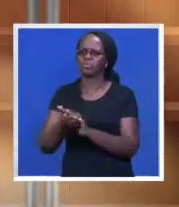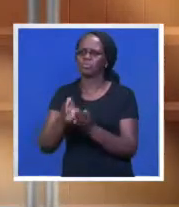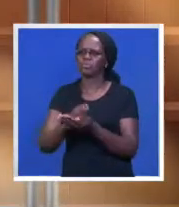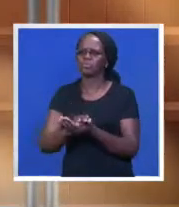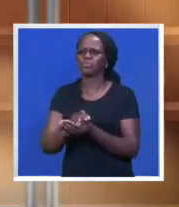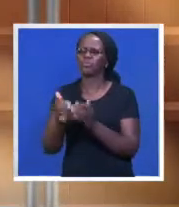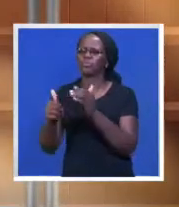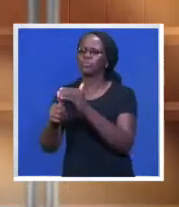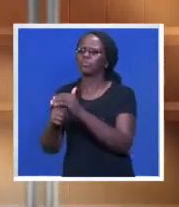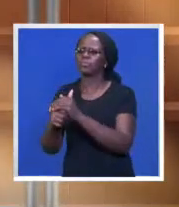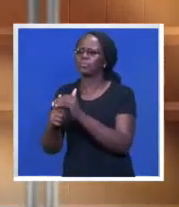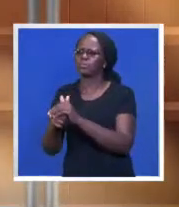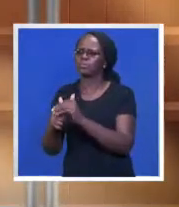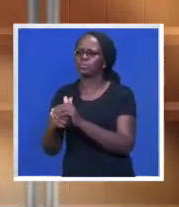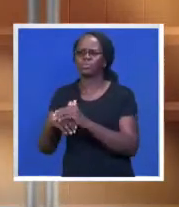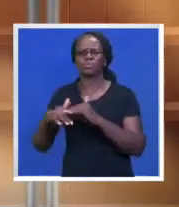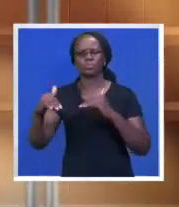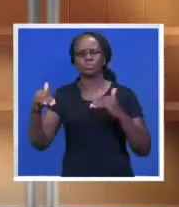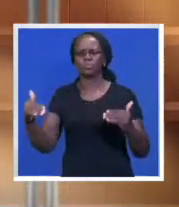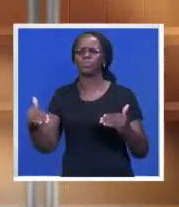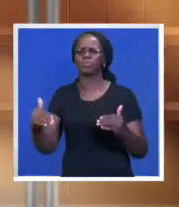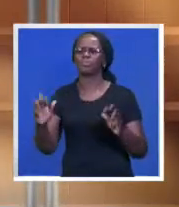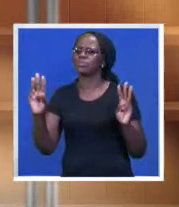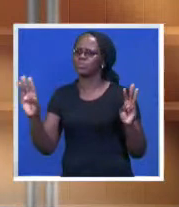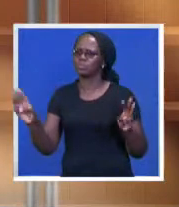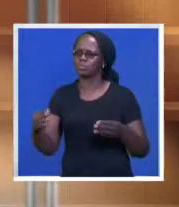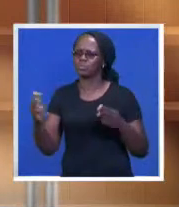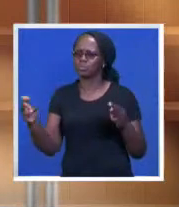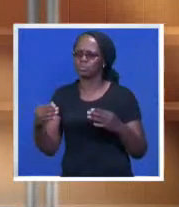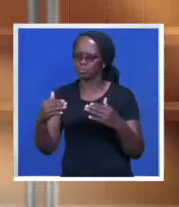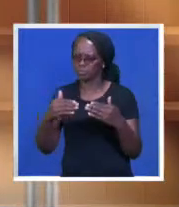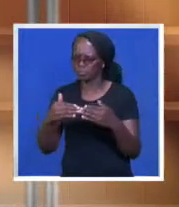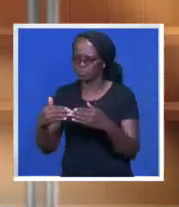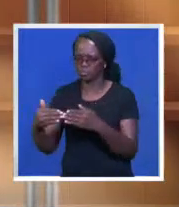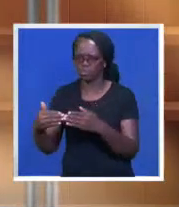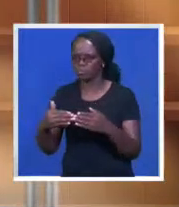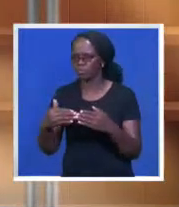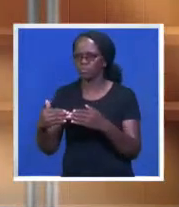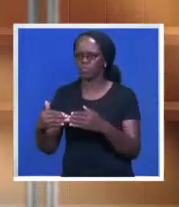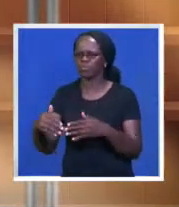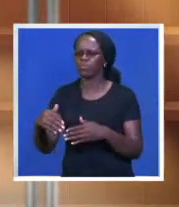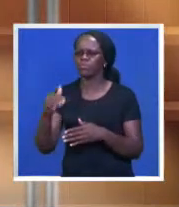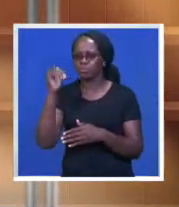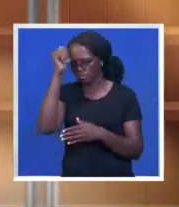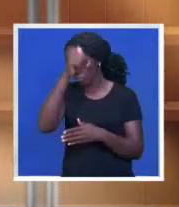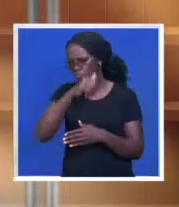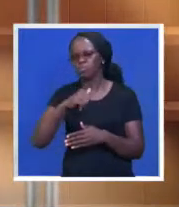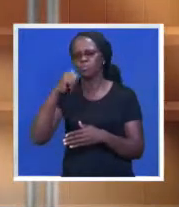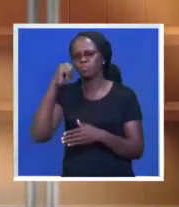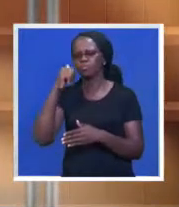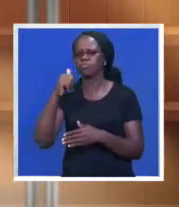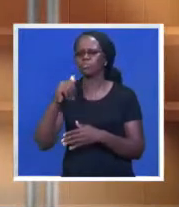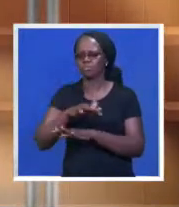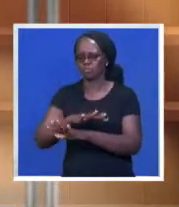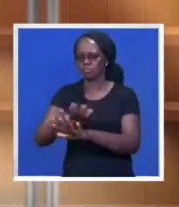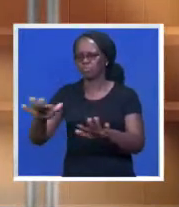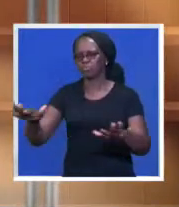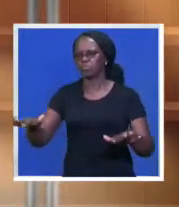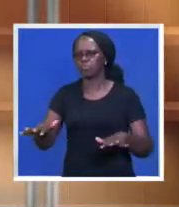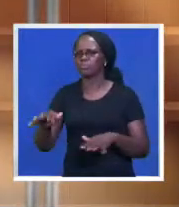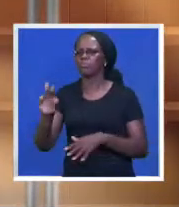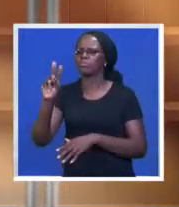for us as human beings to take care of His nature, because this is what He created for us, and He placed us